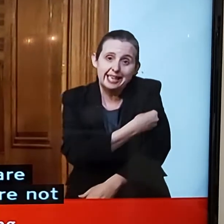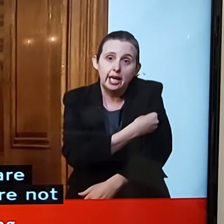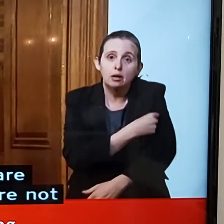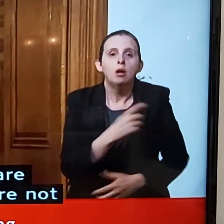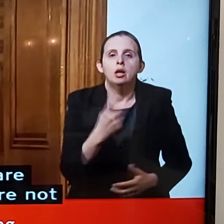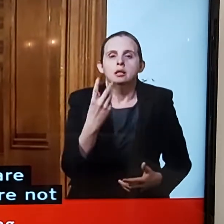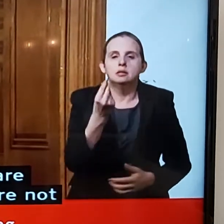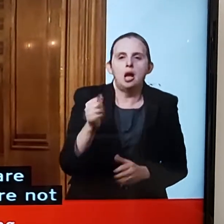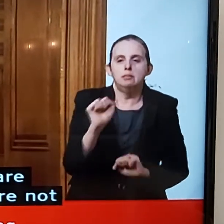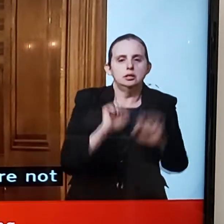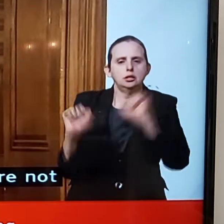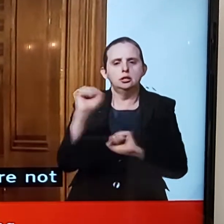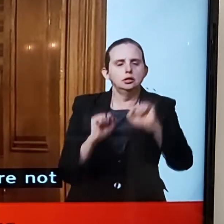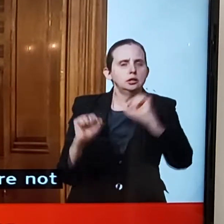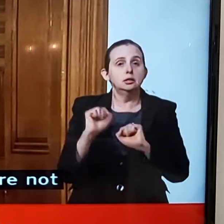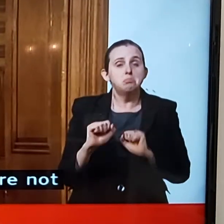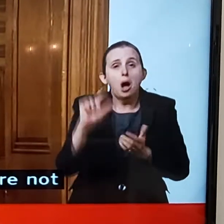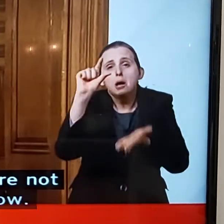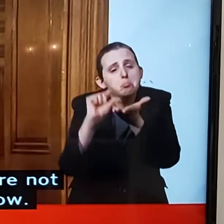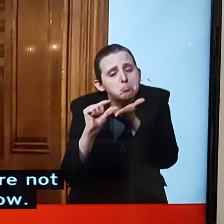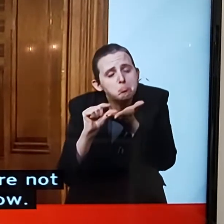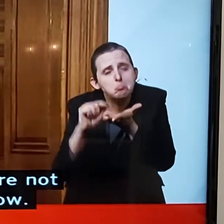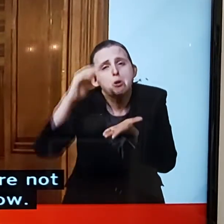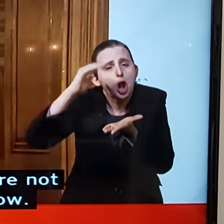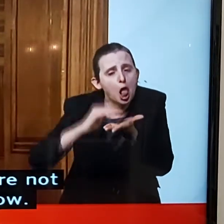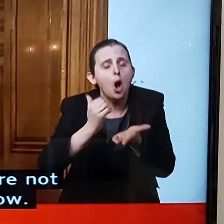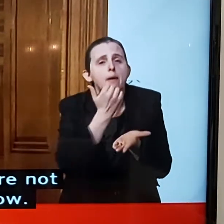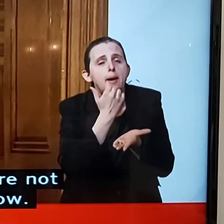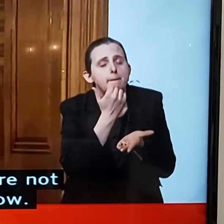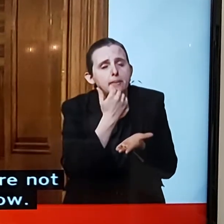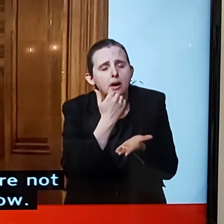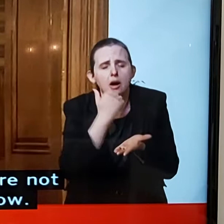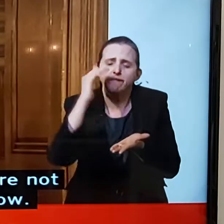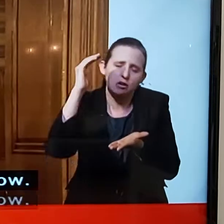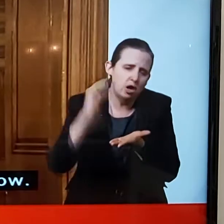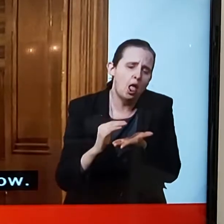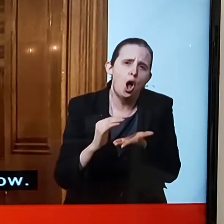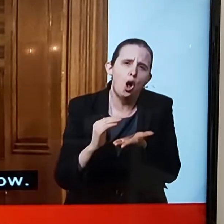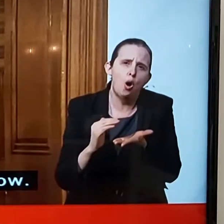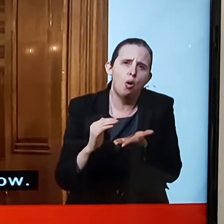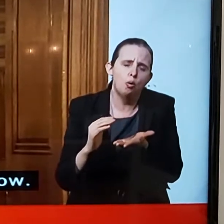I'm absolutely sure that with the support of the Daily Express and